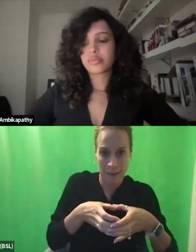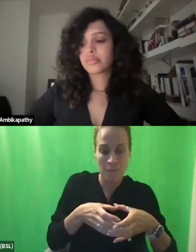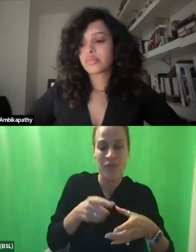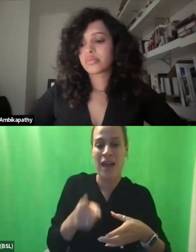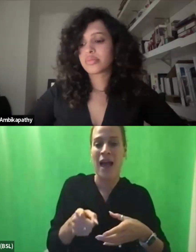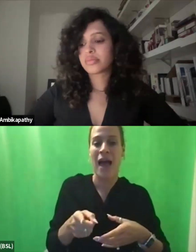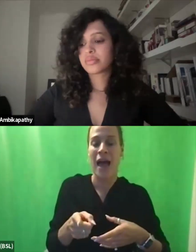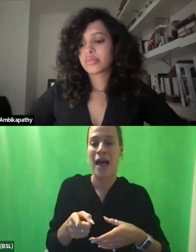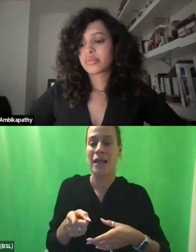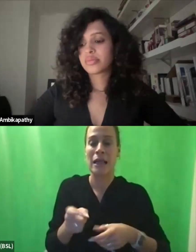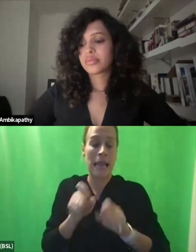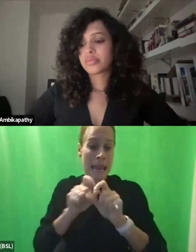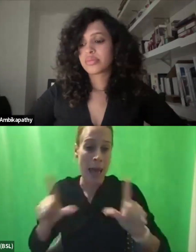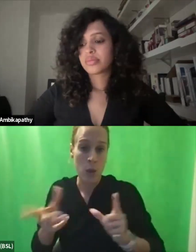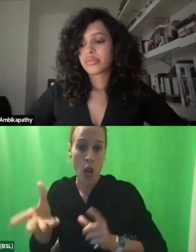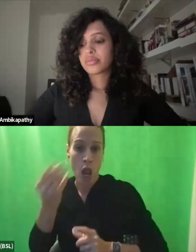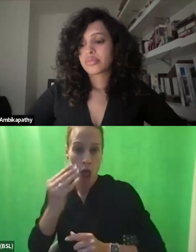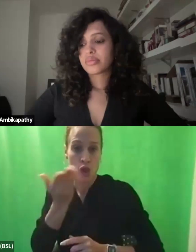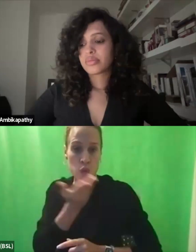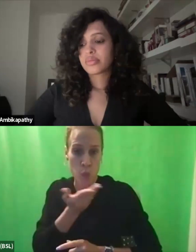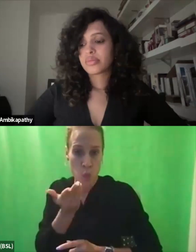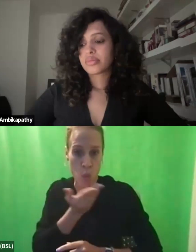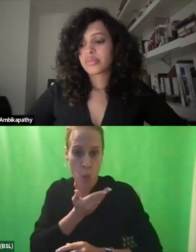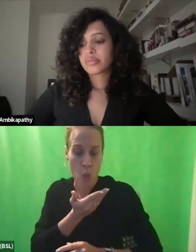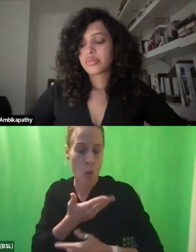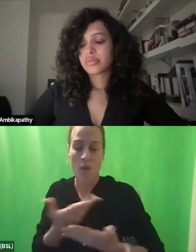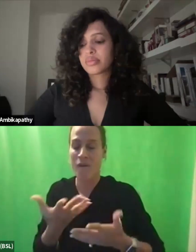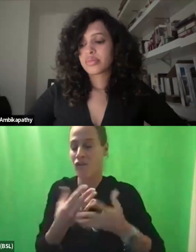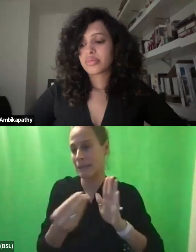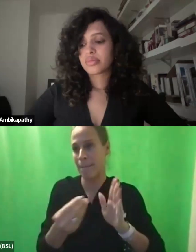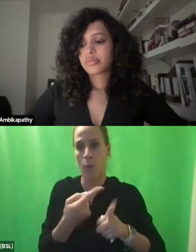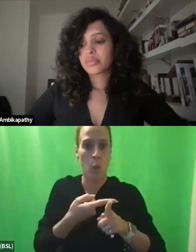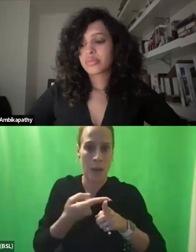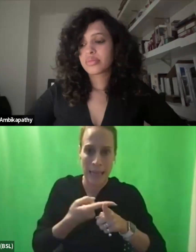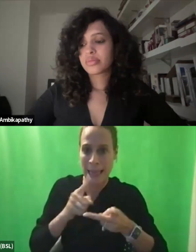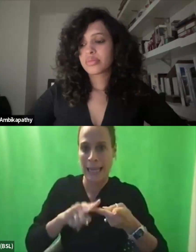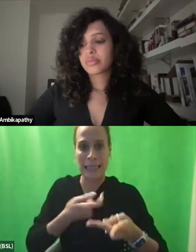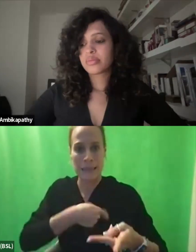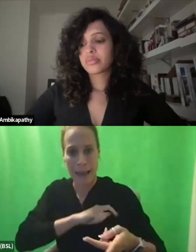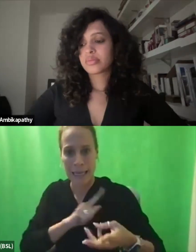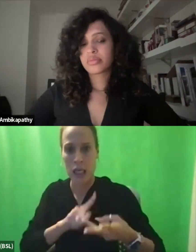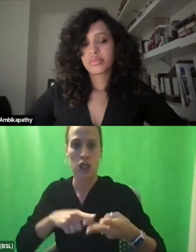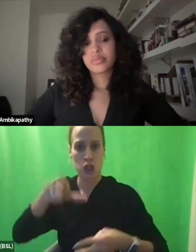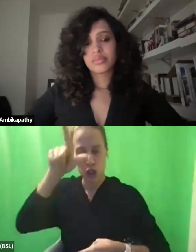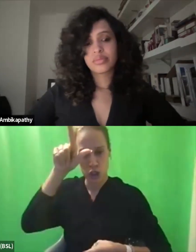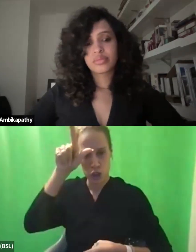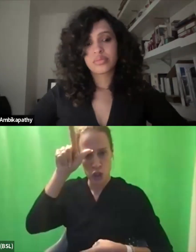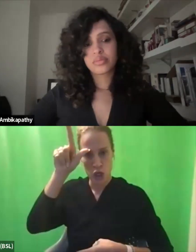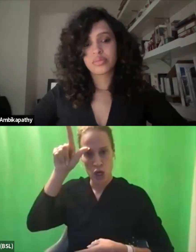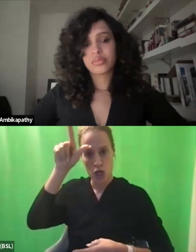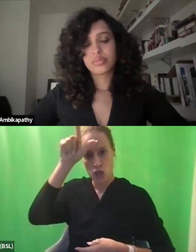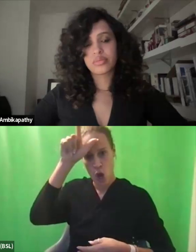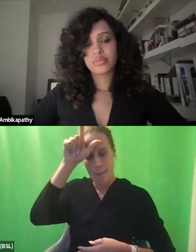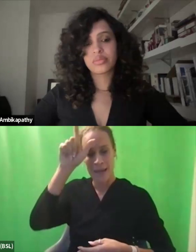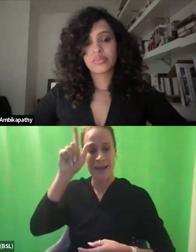languages that are learned in school, such as English, Spanish, German, etc., all find their way into the